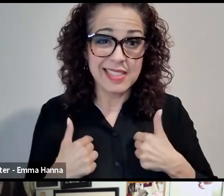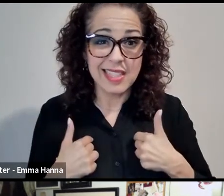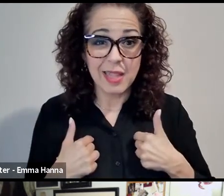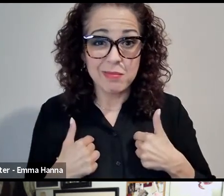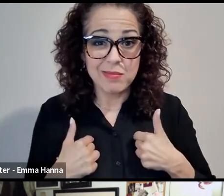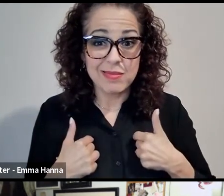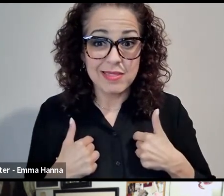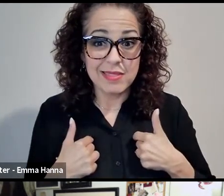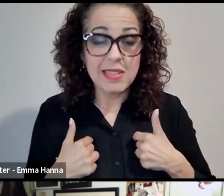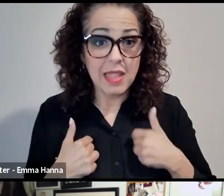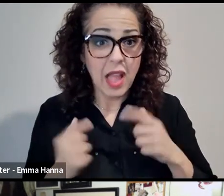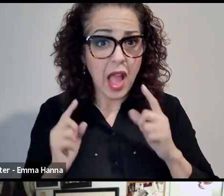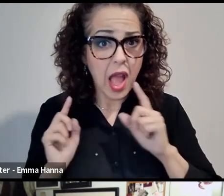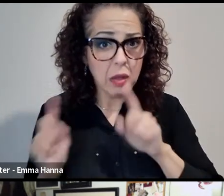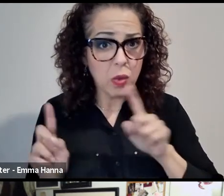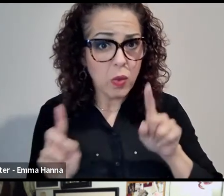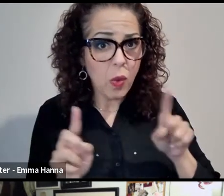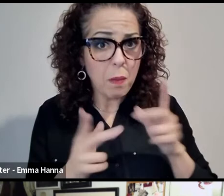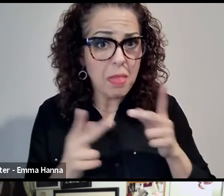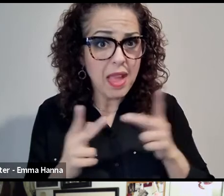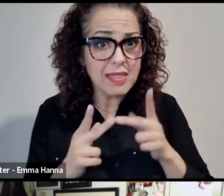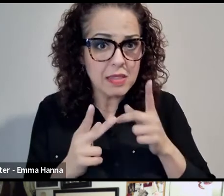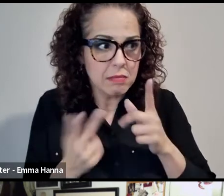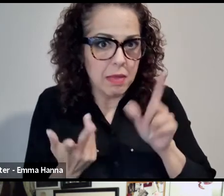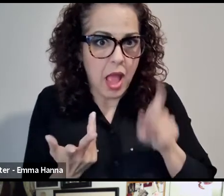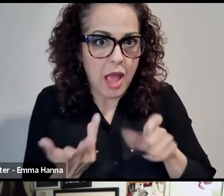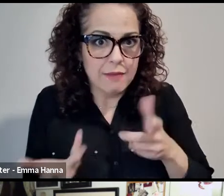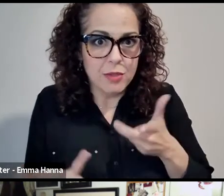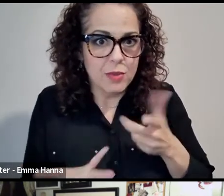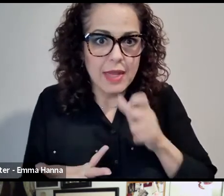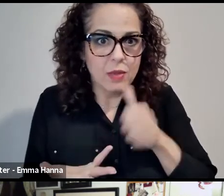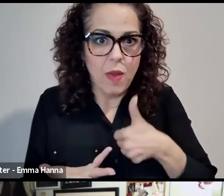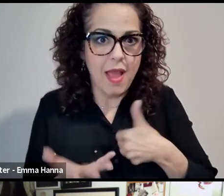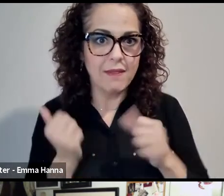I do go places because I have to. I don't have an assistant.